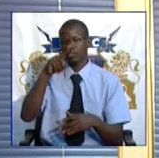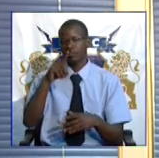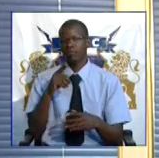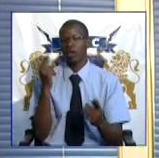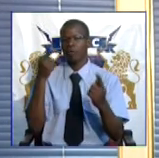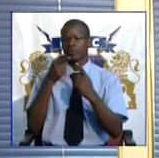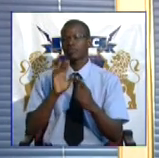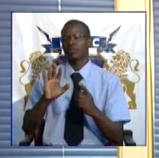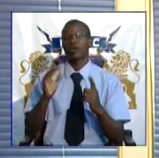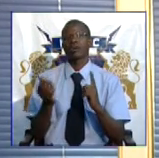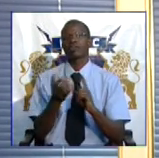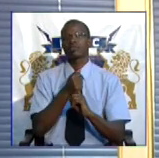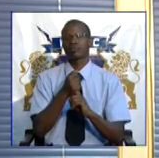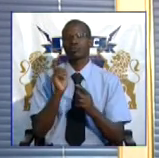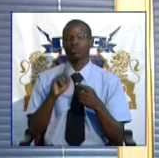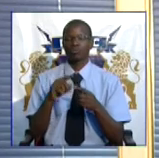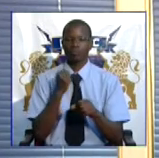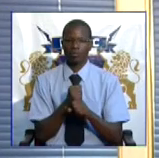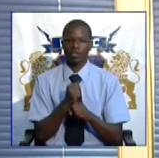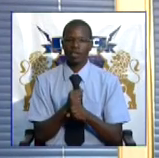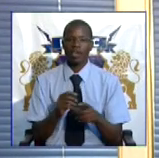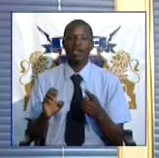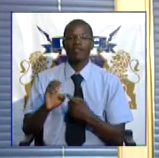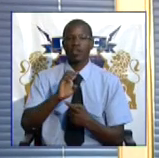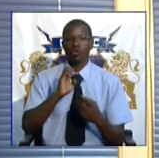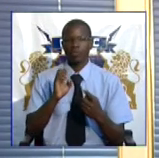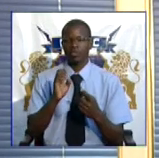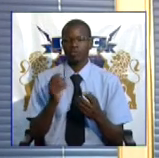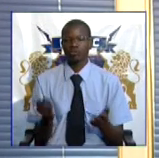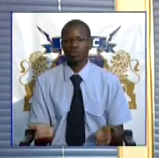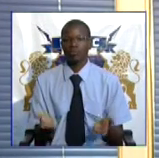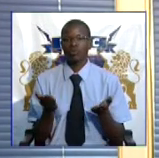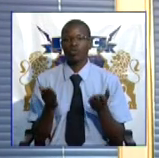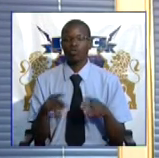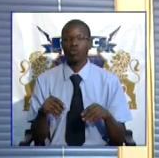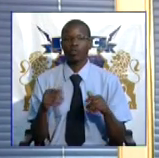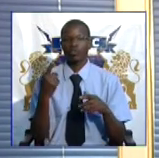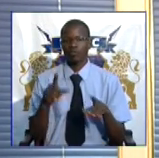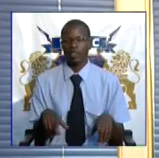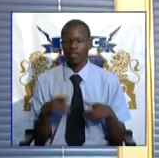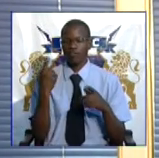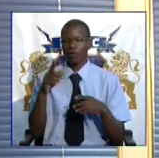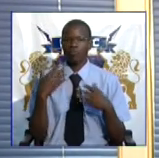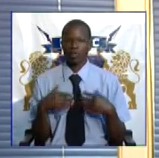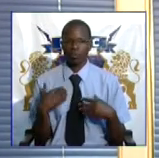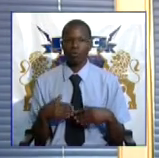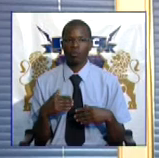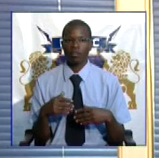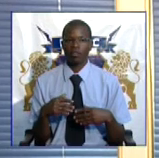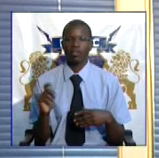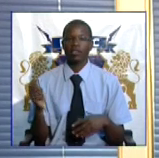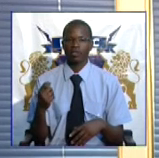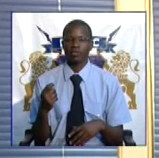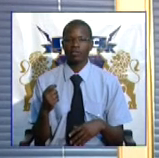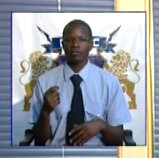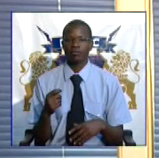a favorable environment that improves the quality of life of their citizens. The traditional practice